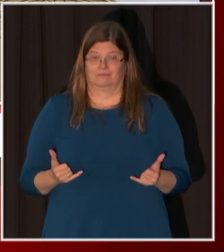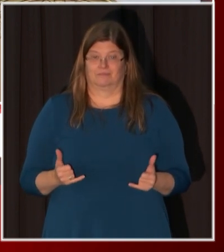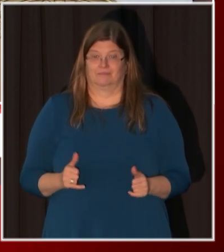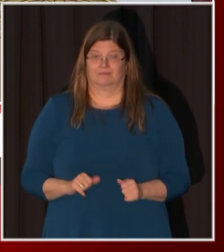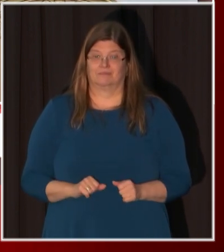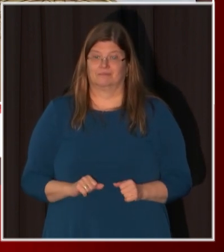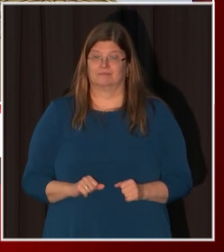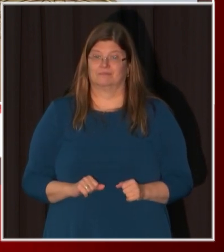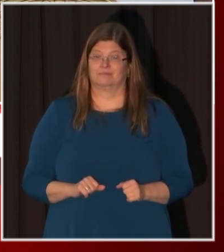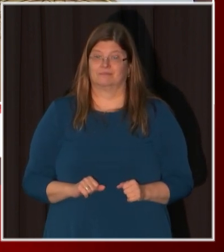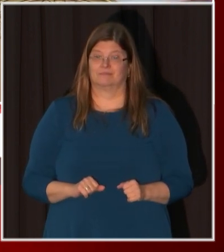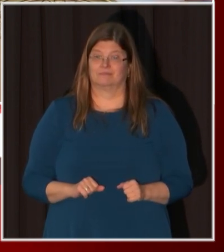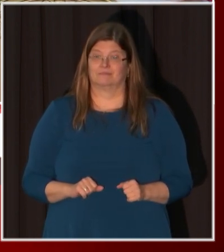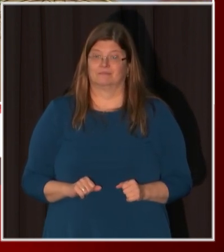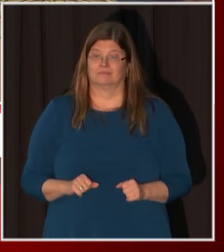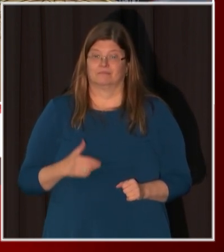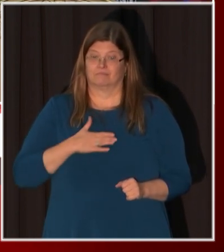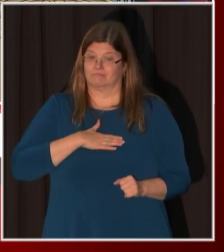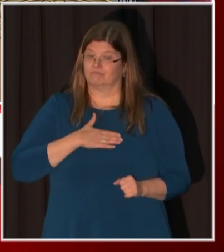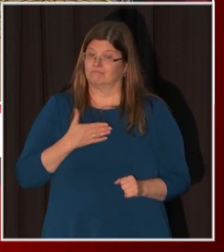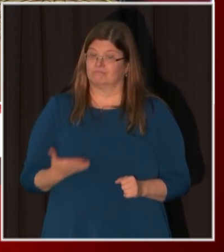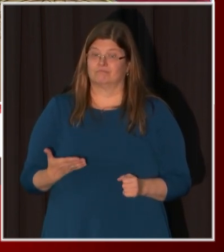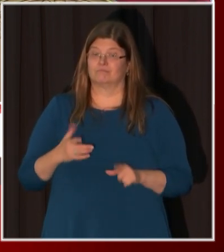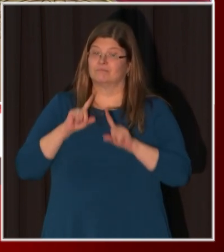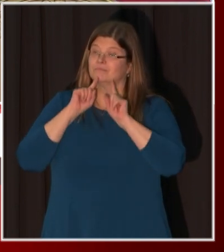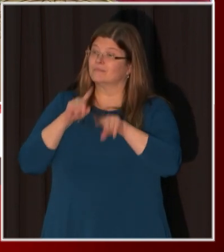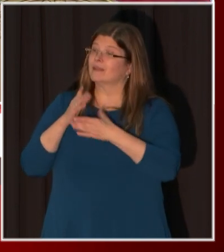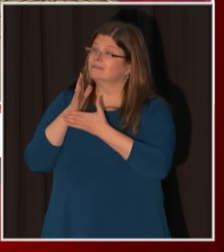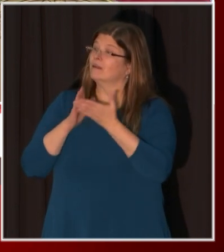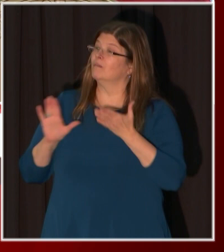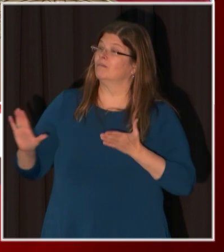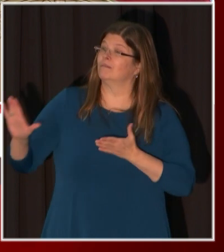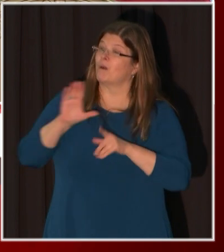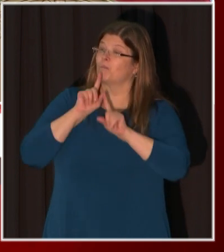will answer some questions.